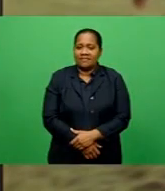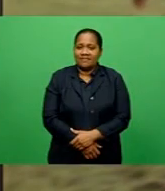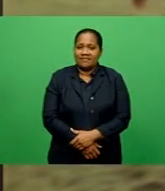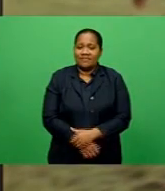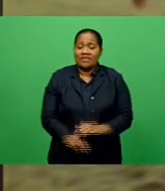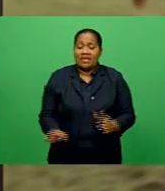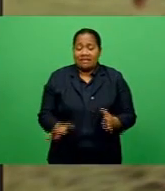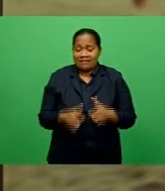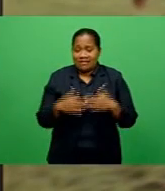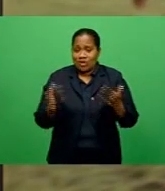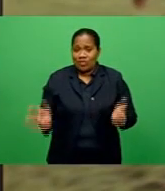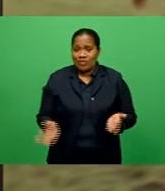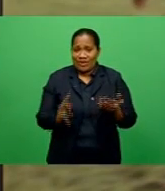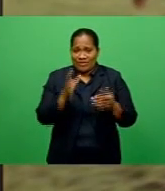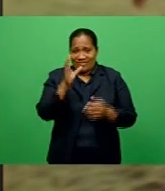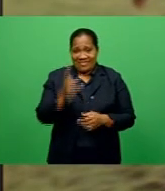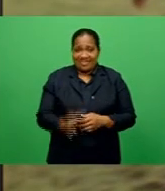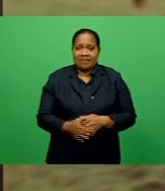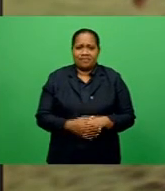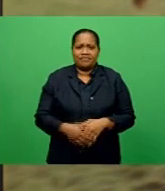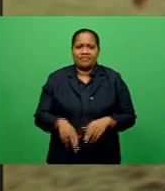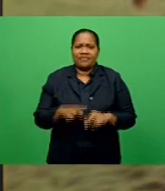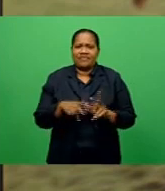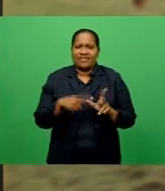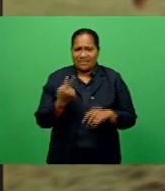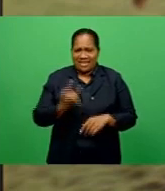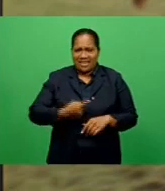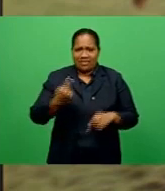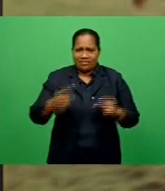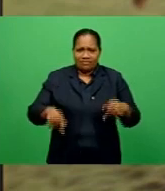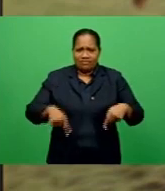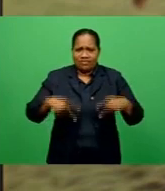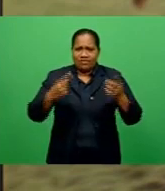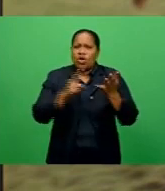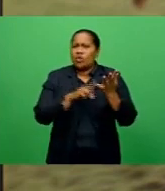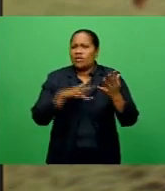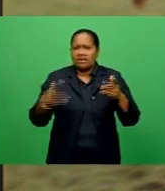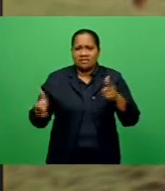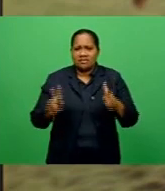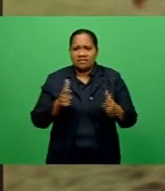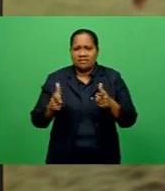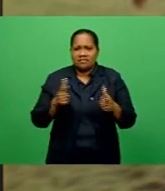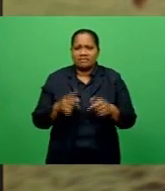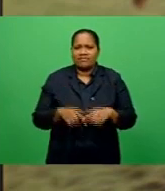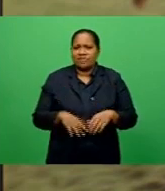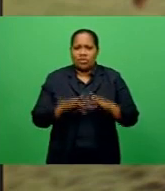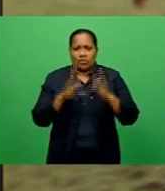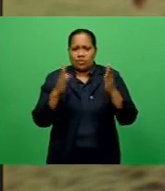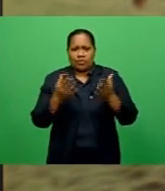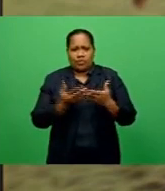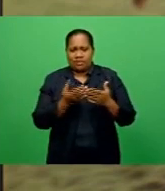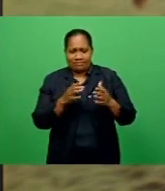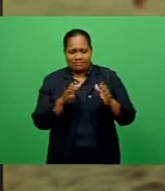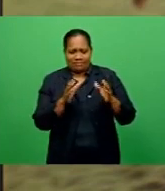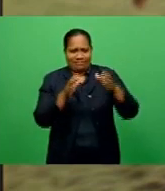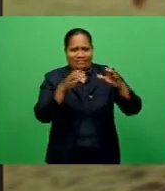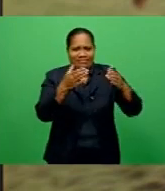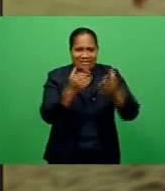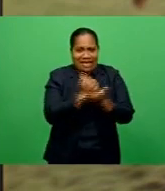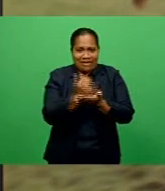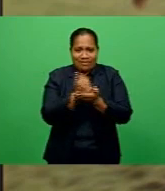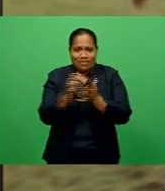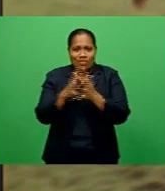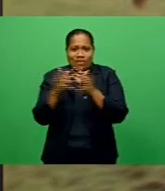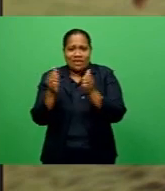Now to play of the day, and fans at the 11th Combat Ulinakau Sevens were treated to some world-class action over the weekend when the Fiji